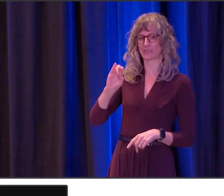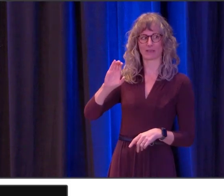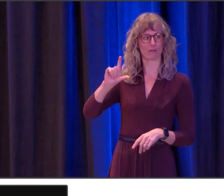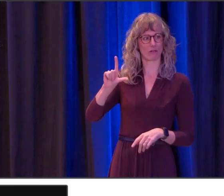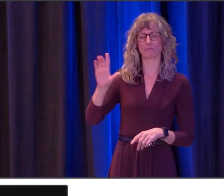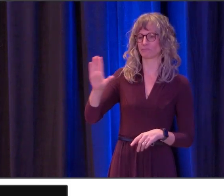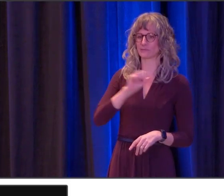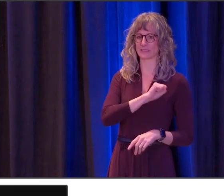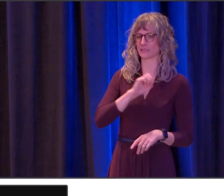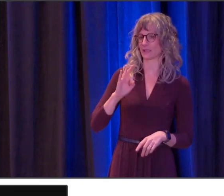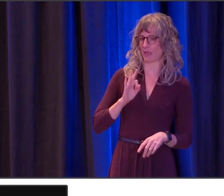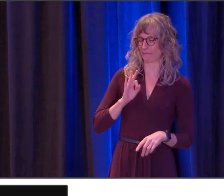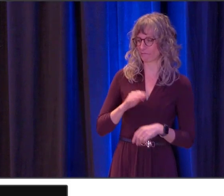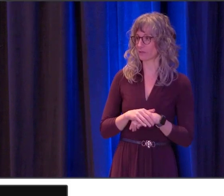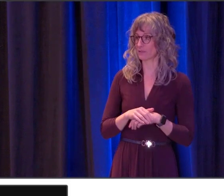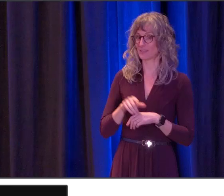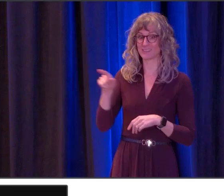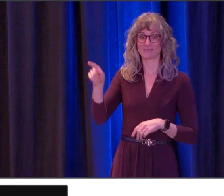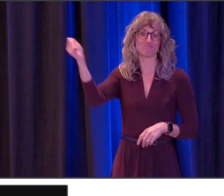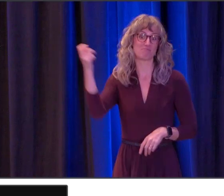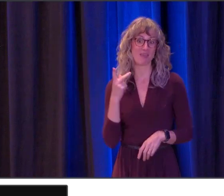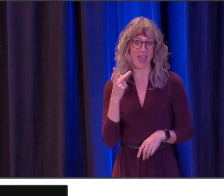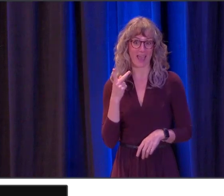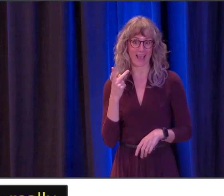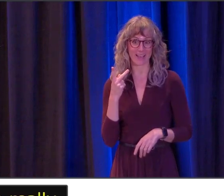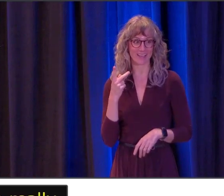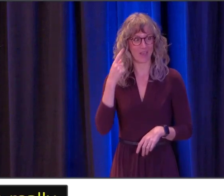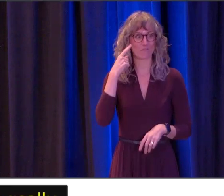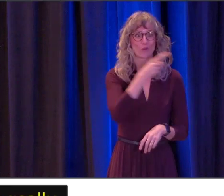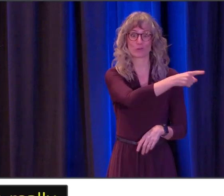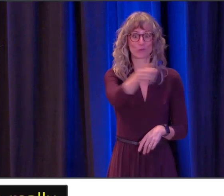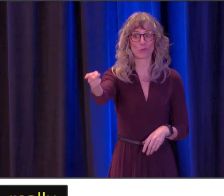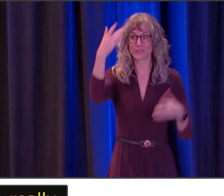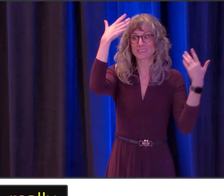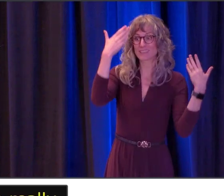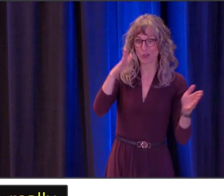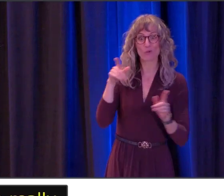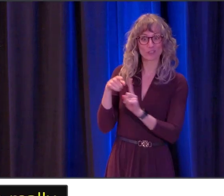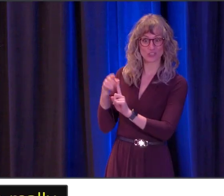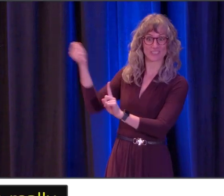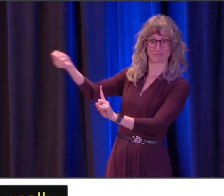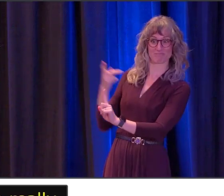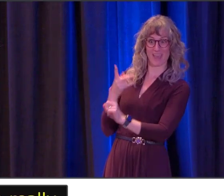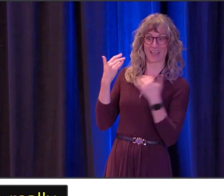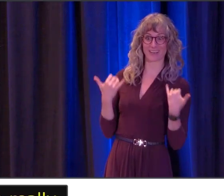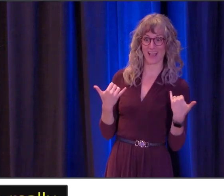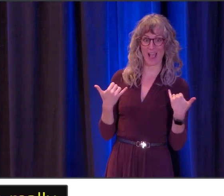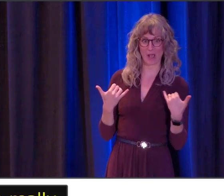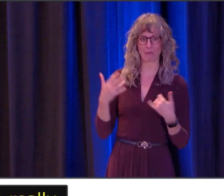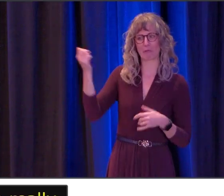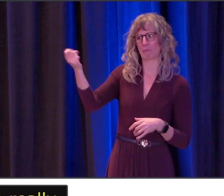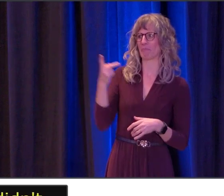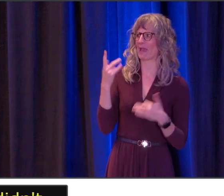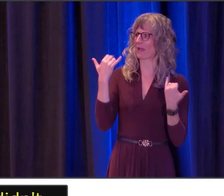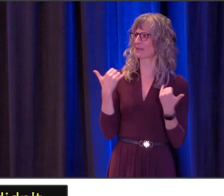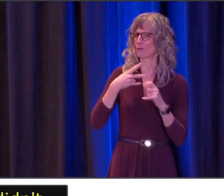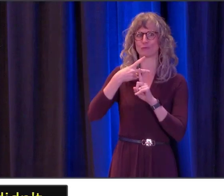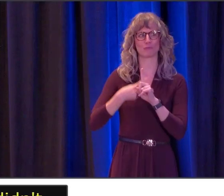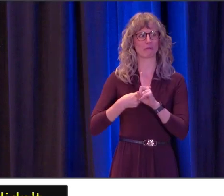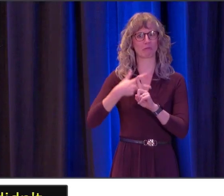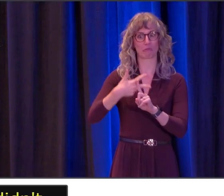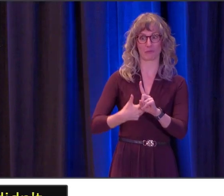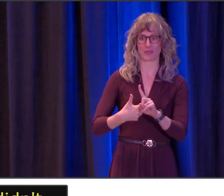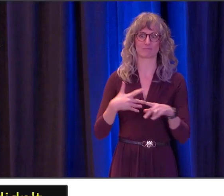She's back. For those of you who didn't know, she's been back for a couple months now. I am